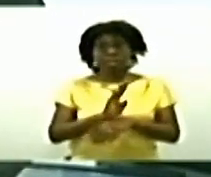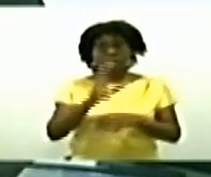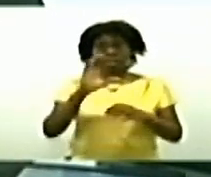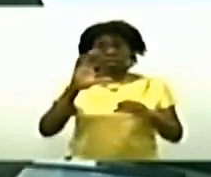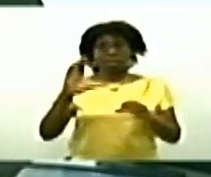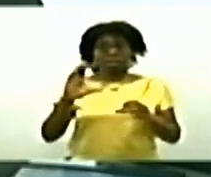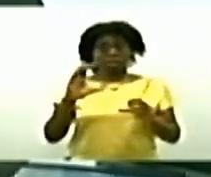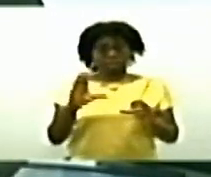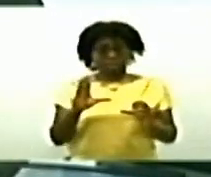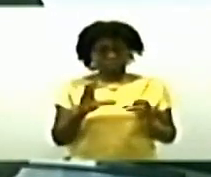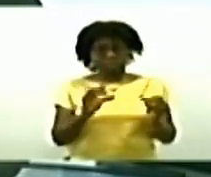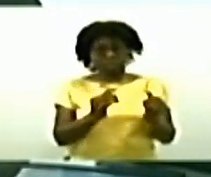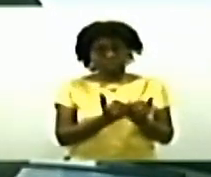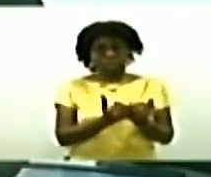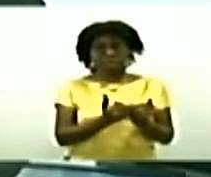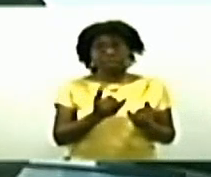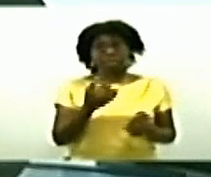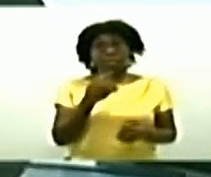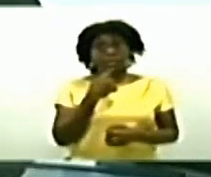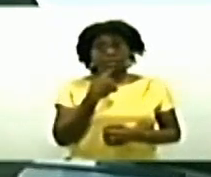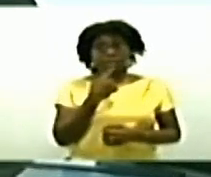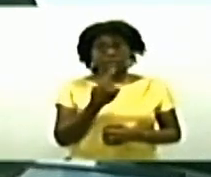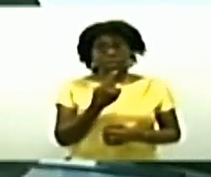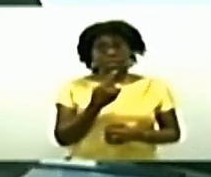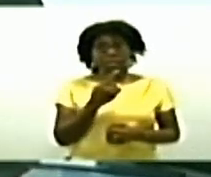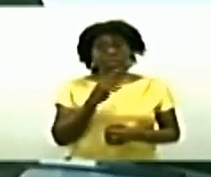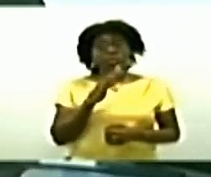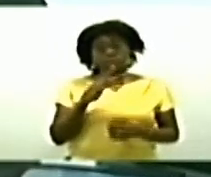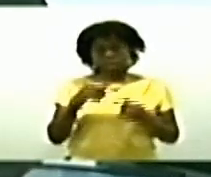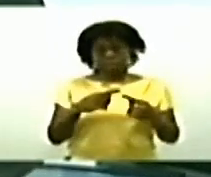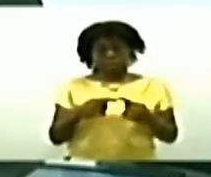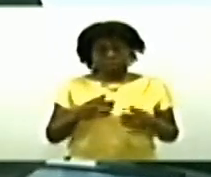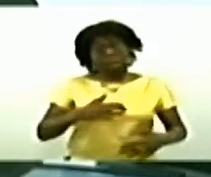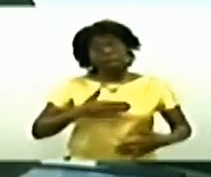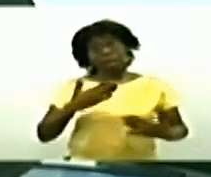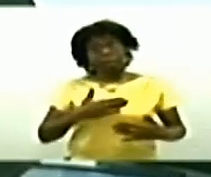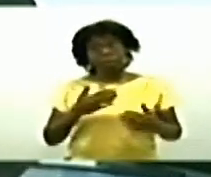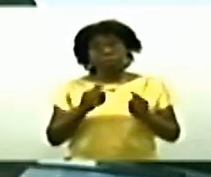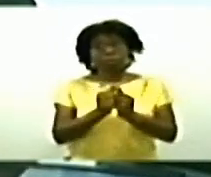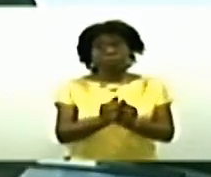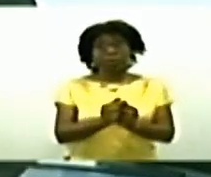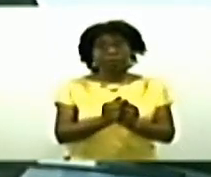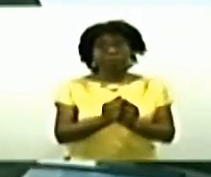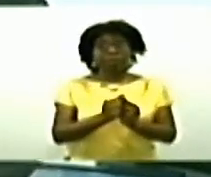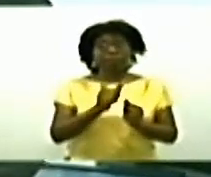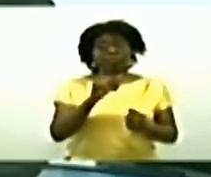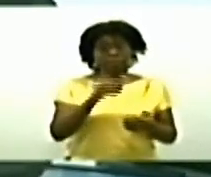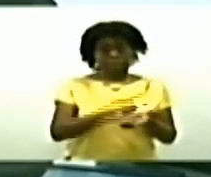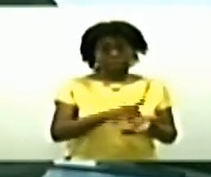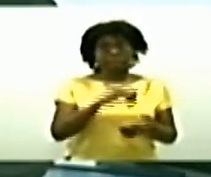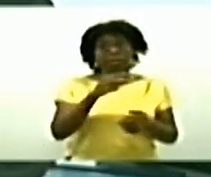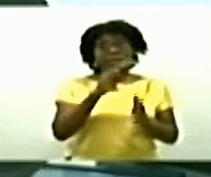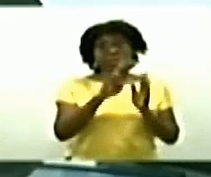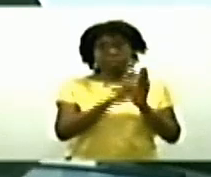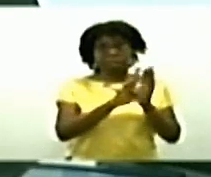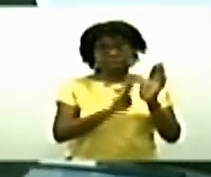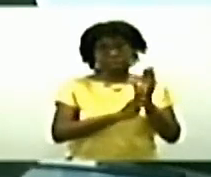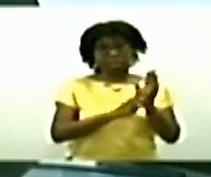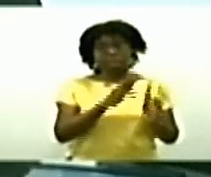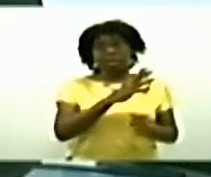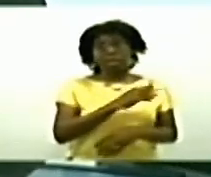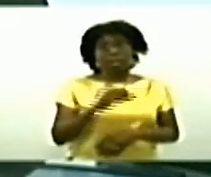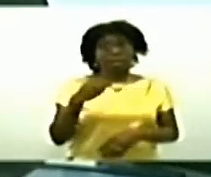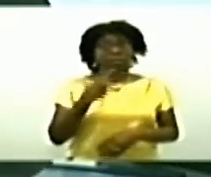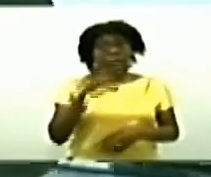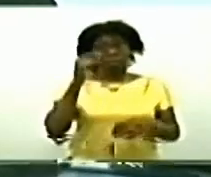indicate their happiness with such a bill. And we believe the reason